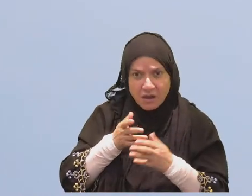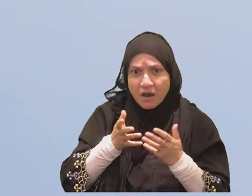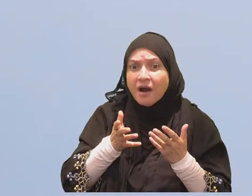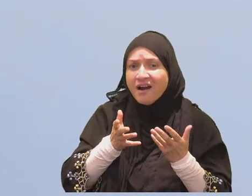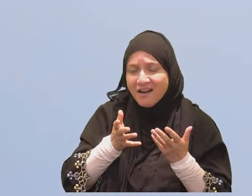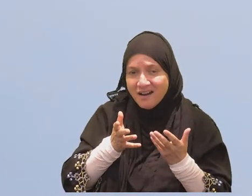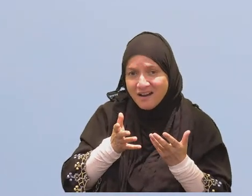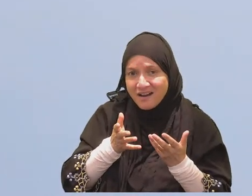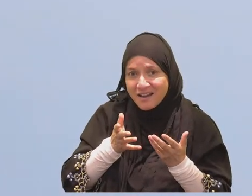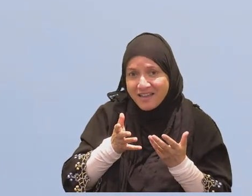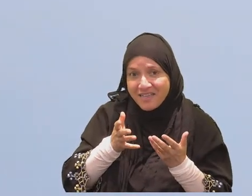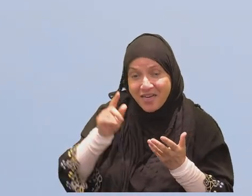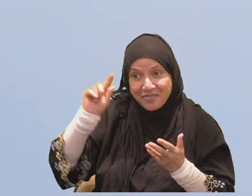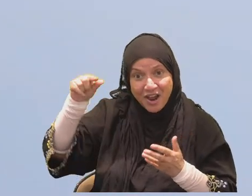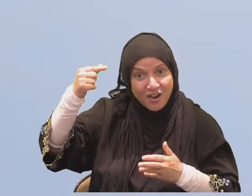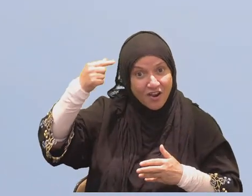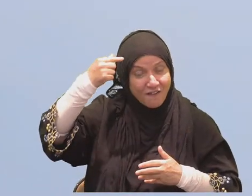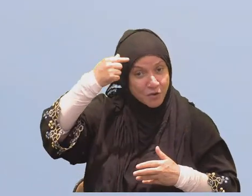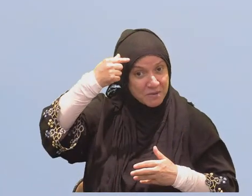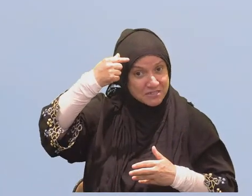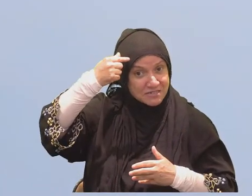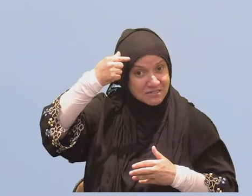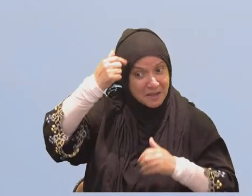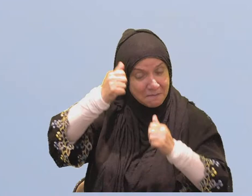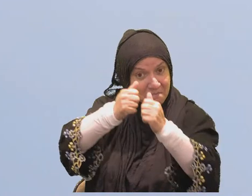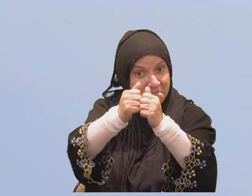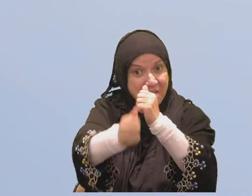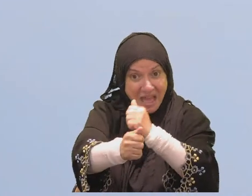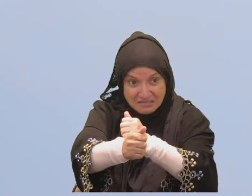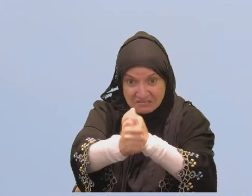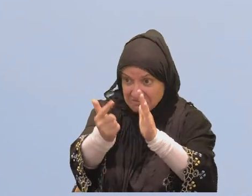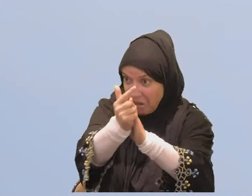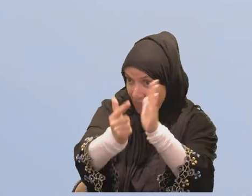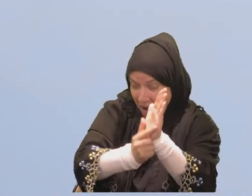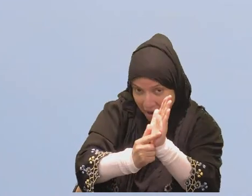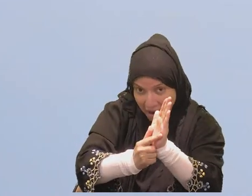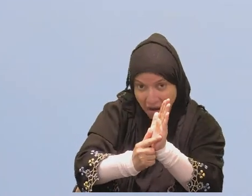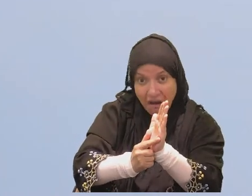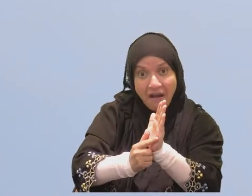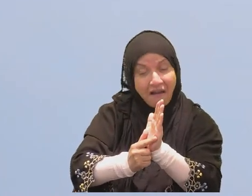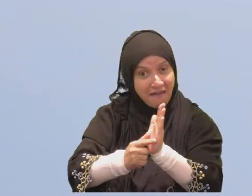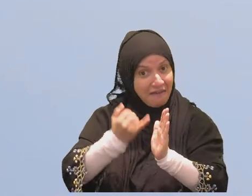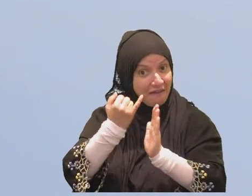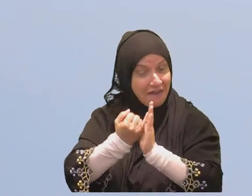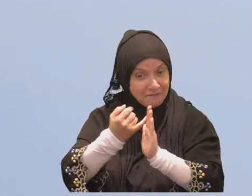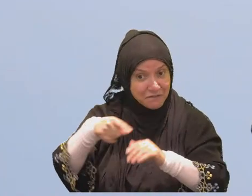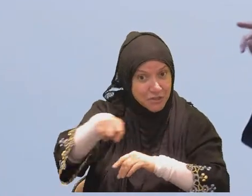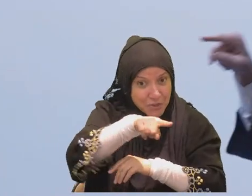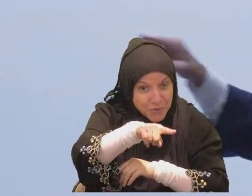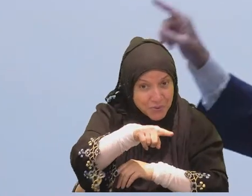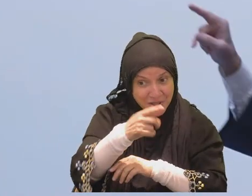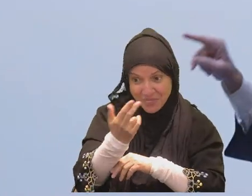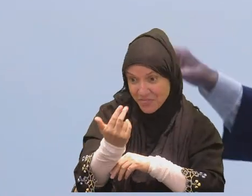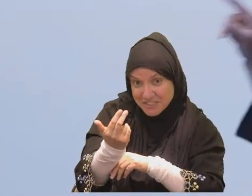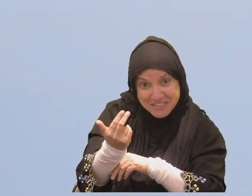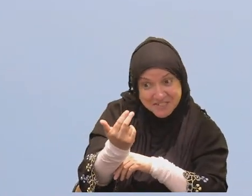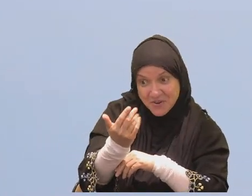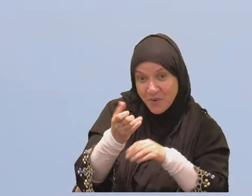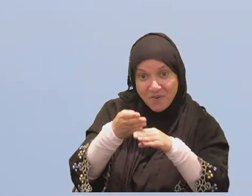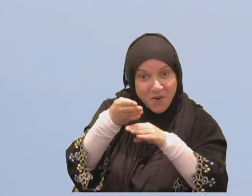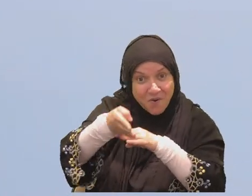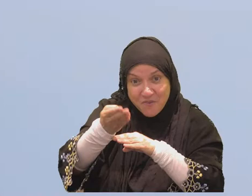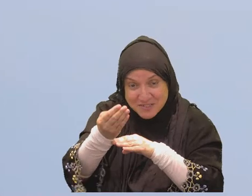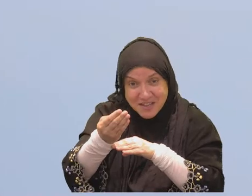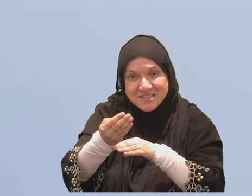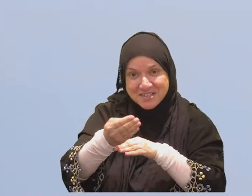bill that says if you're 13 years old without your parents' consent, you can go to a gender